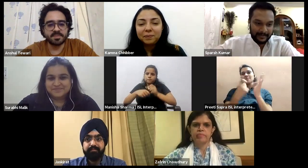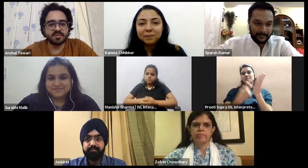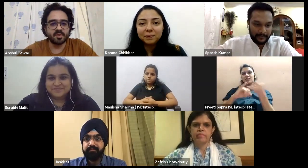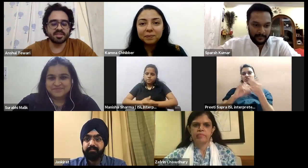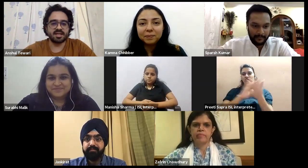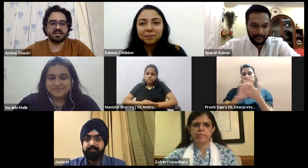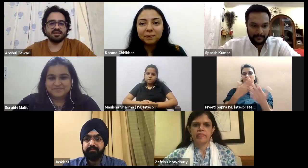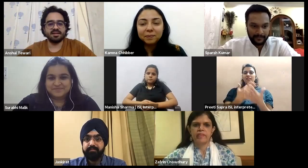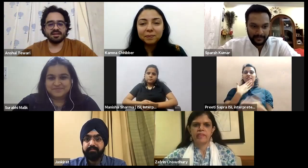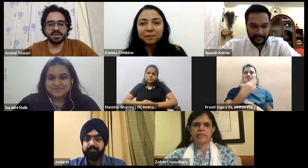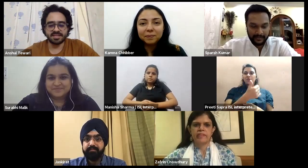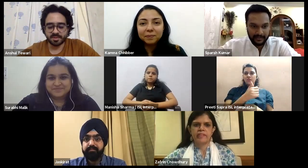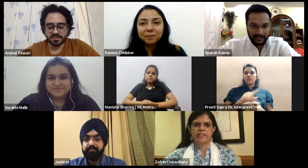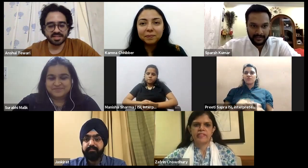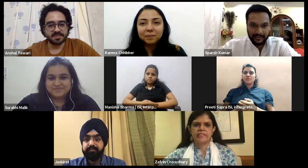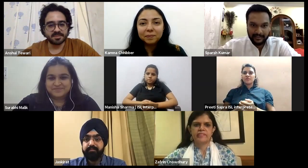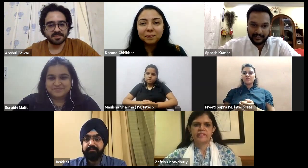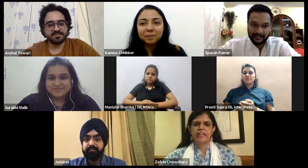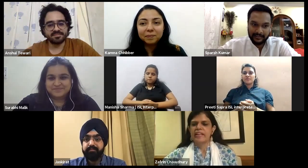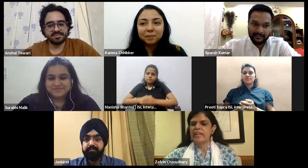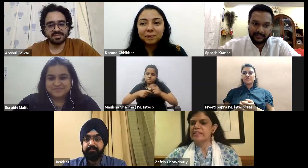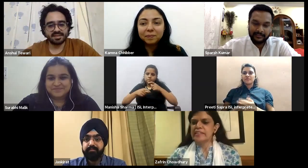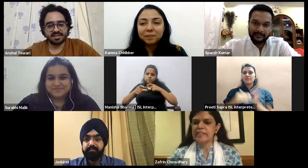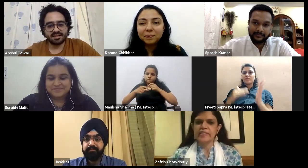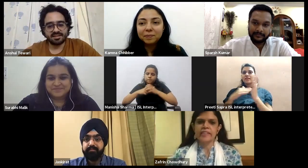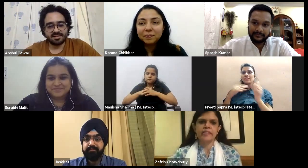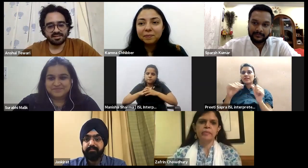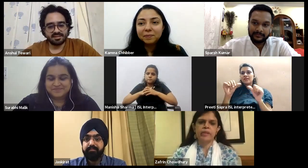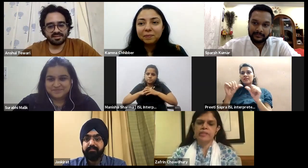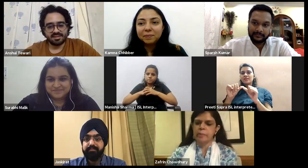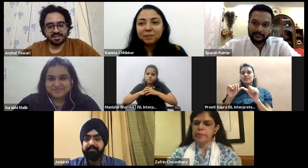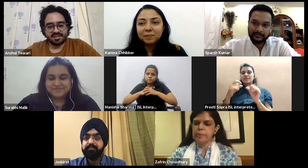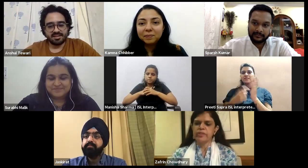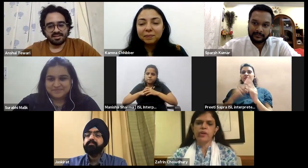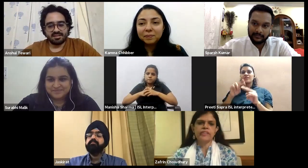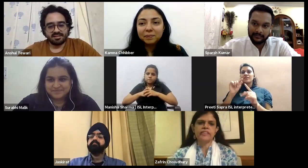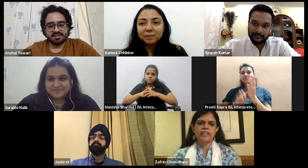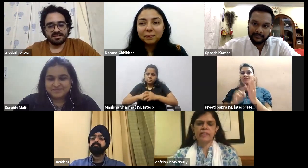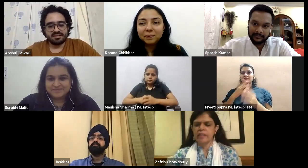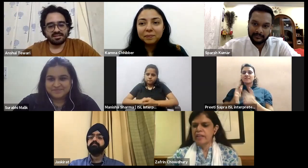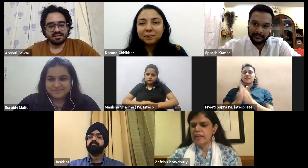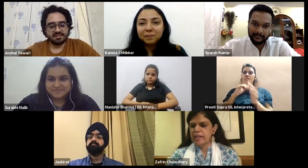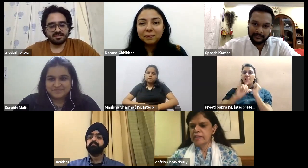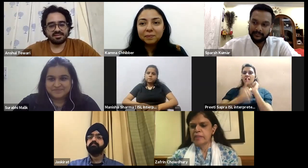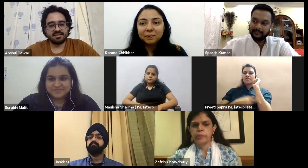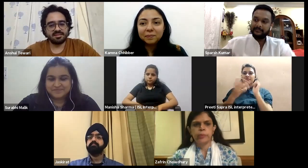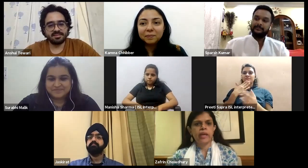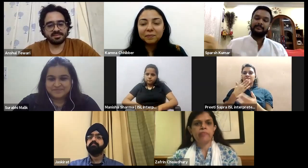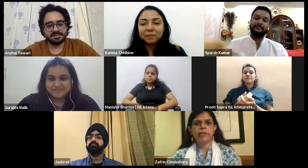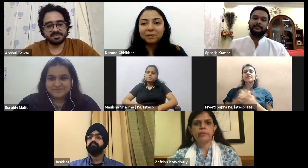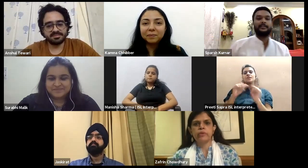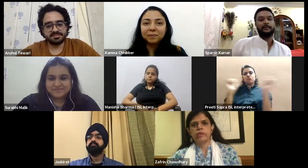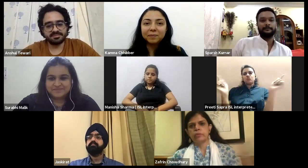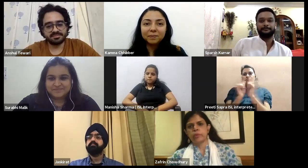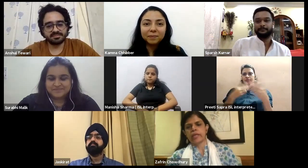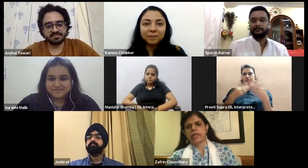and tips from your side? This is what you've seen. Yeah, just some brief thoughts. We have